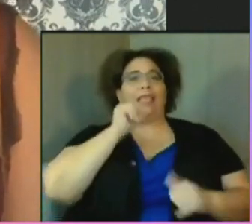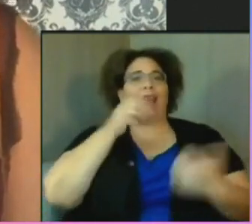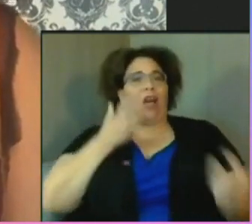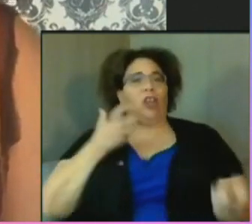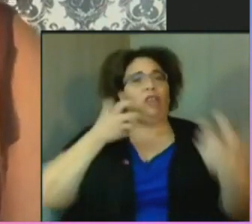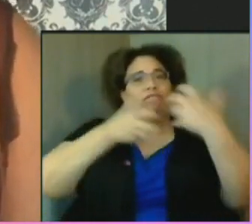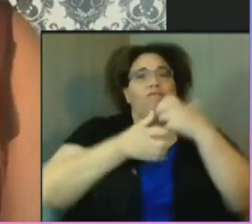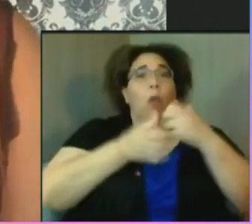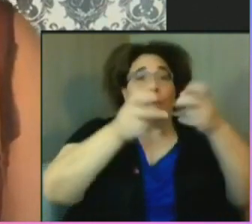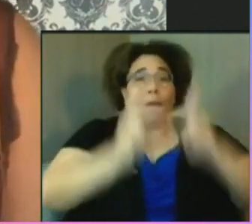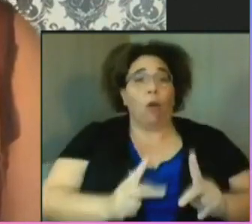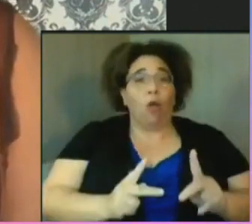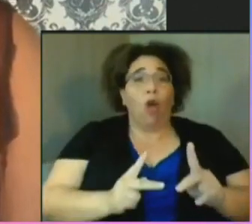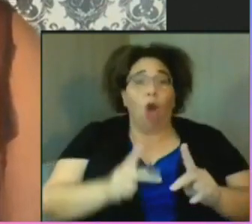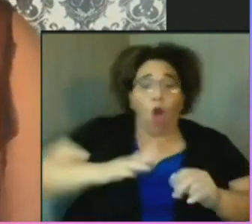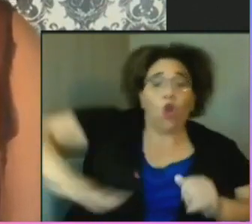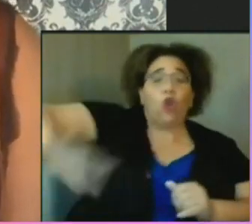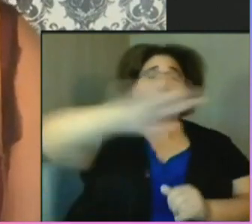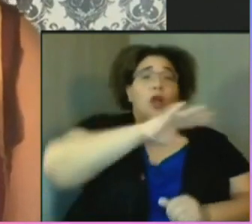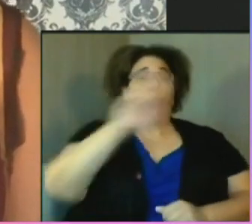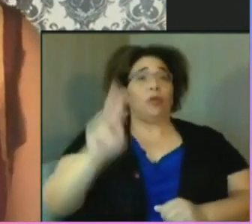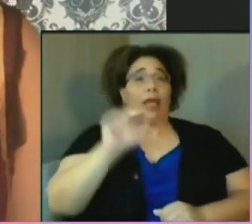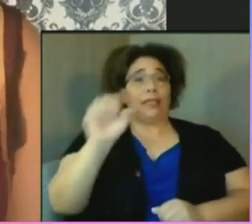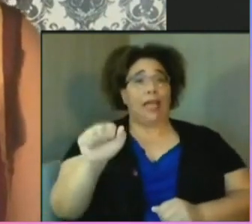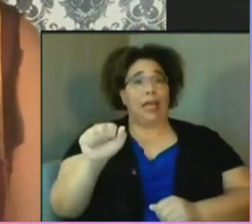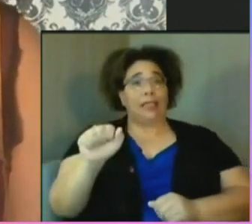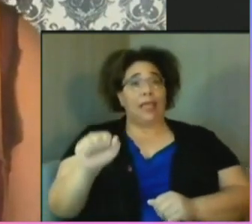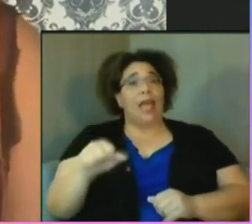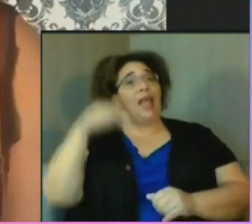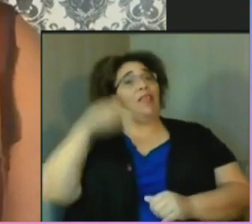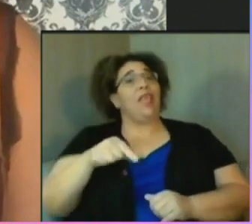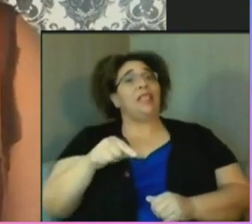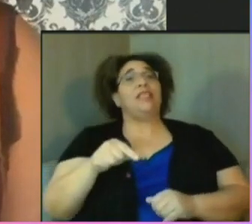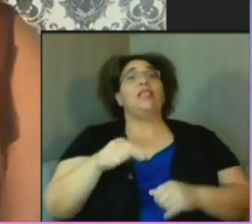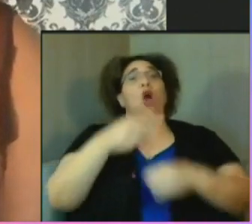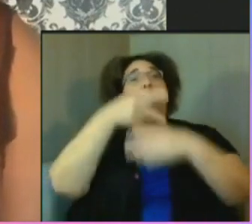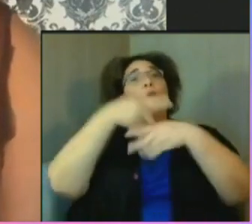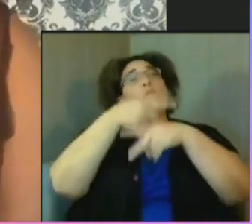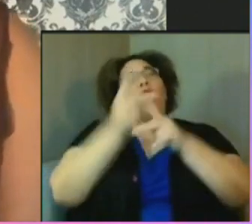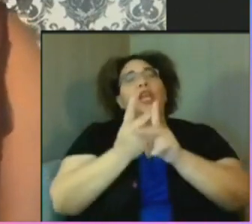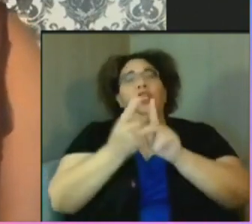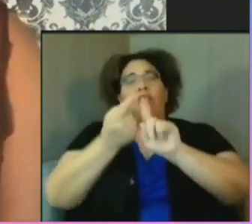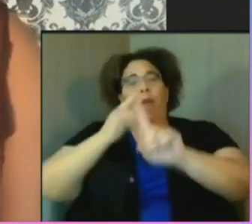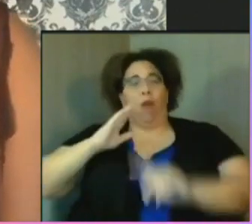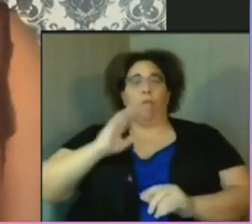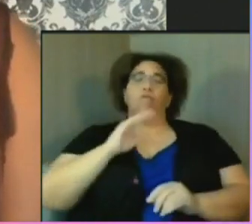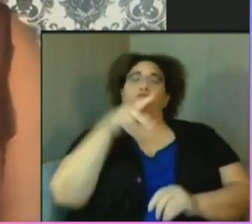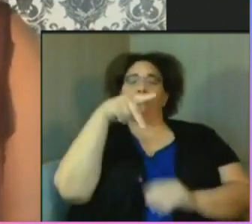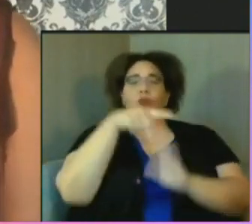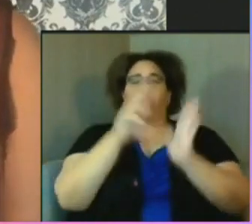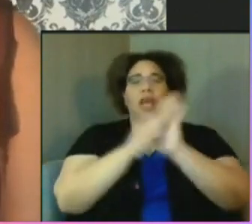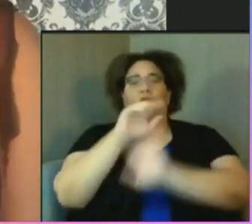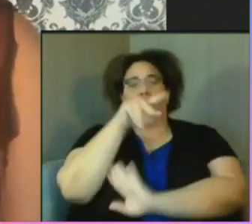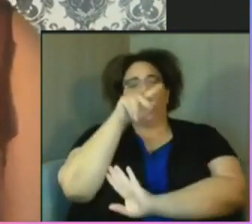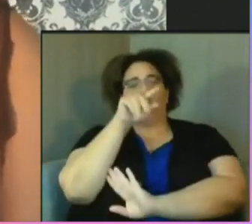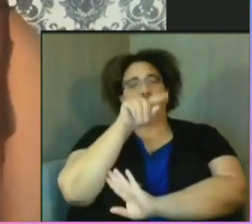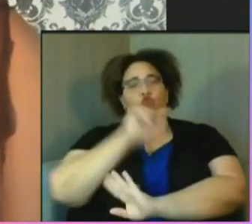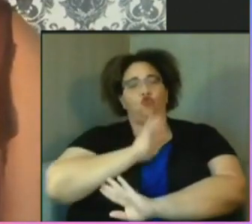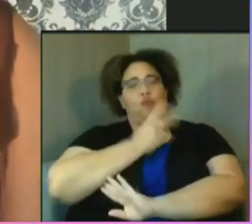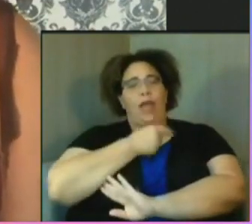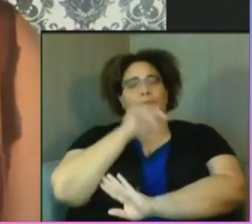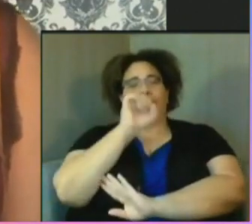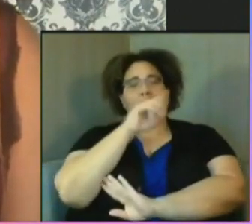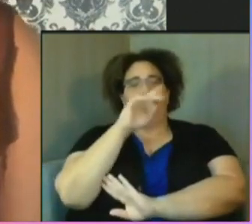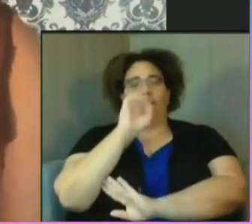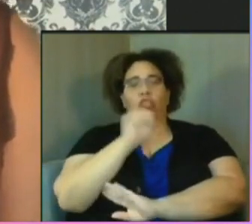people across the United States. Lives at Stake is a co-production of my projects TransLash and WNYC's The Greene Space.